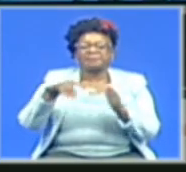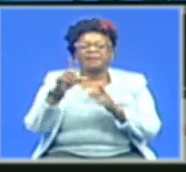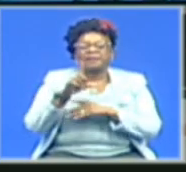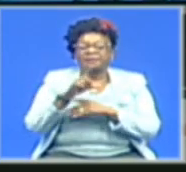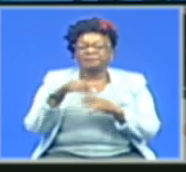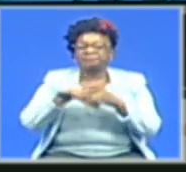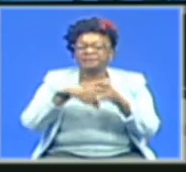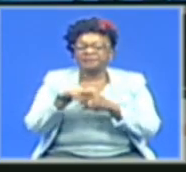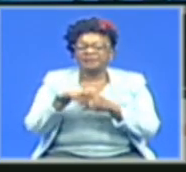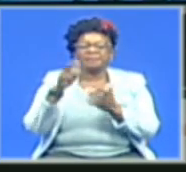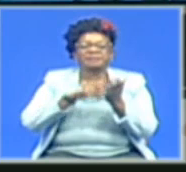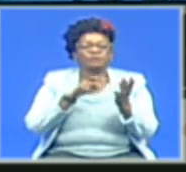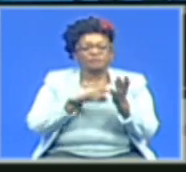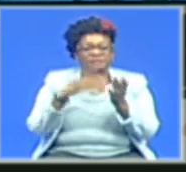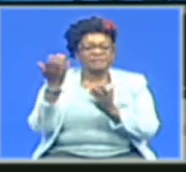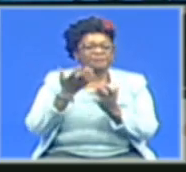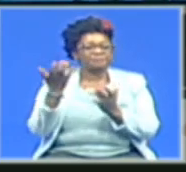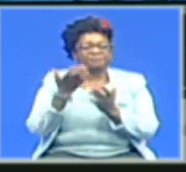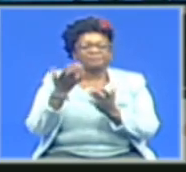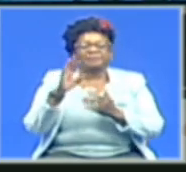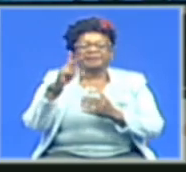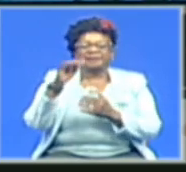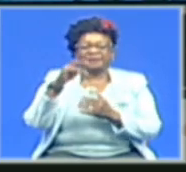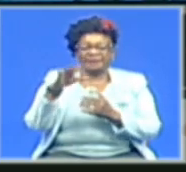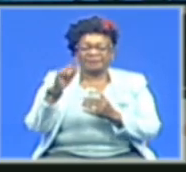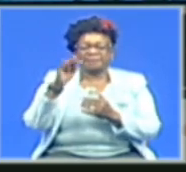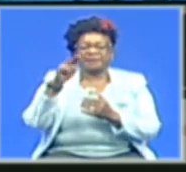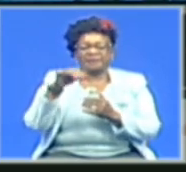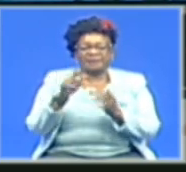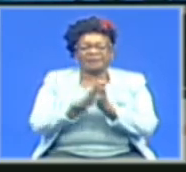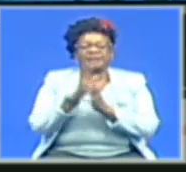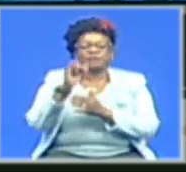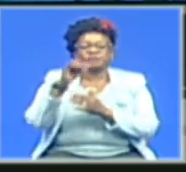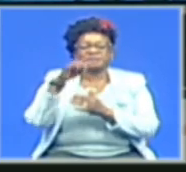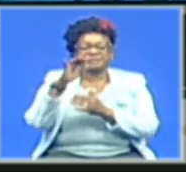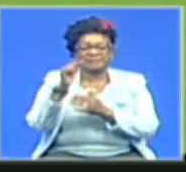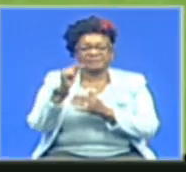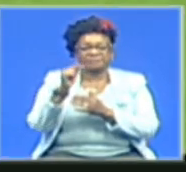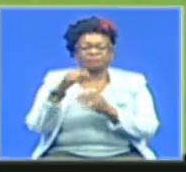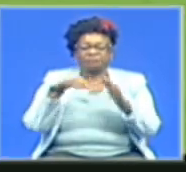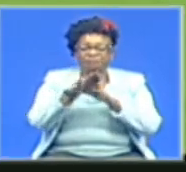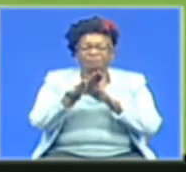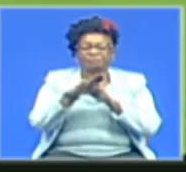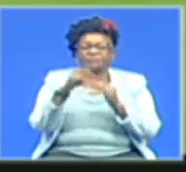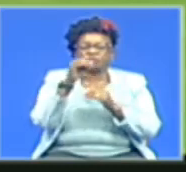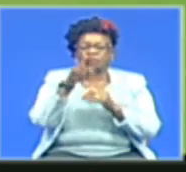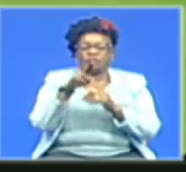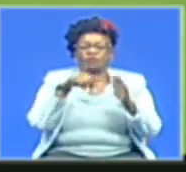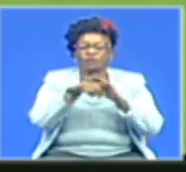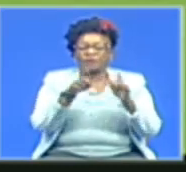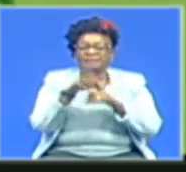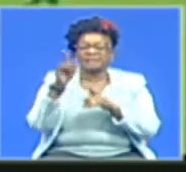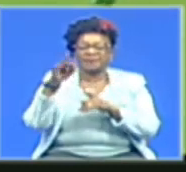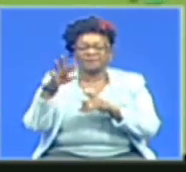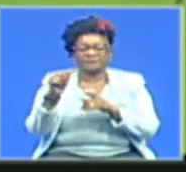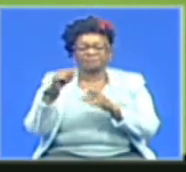at the Kenyatta Stadium in Machakos. Meddie Kagere, Bernard Ondiek and Innocent Wafula scored Kogalo's goals, while Kepha Aswani